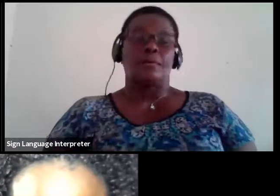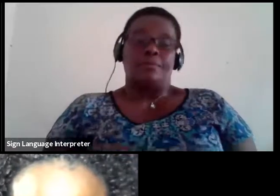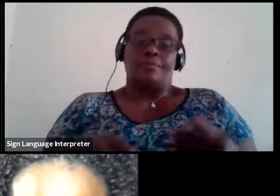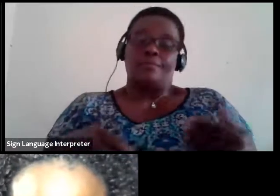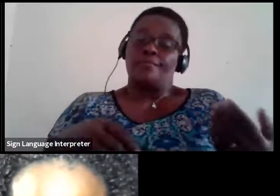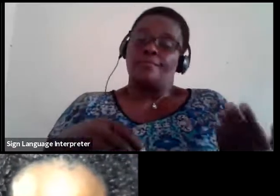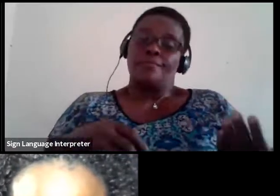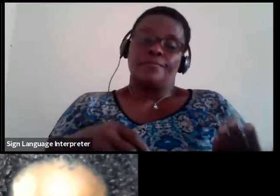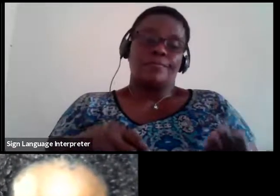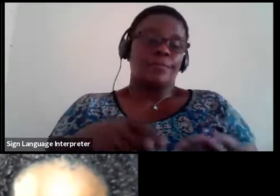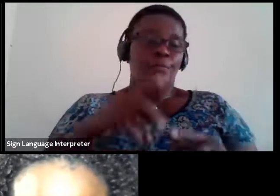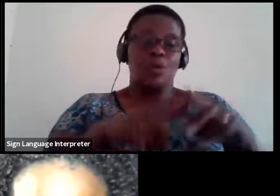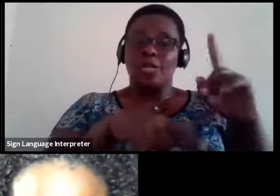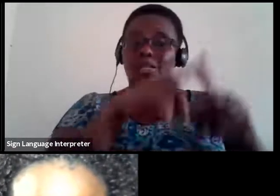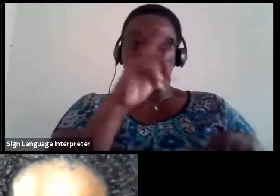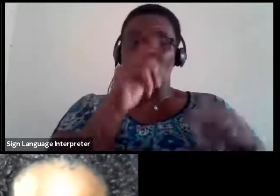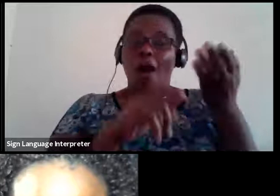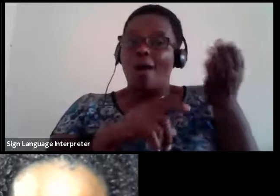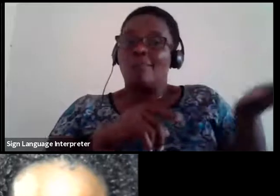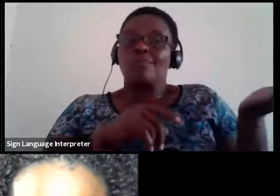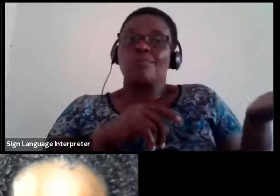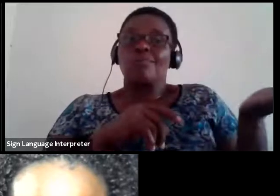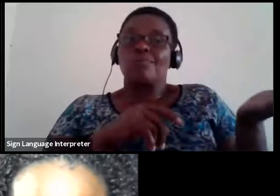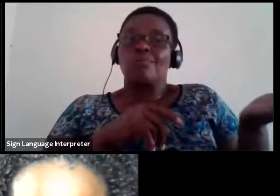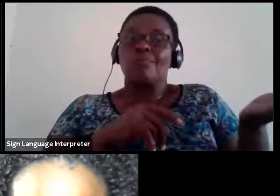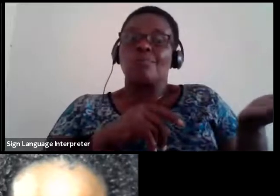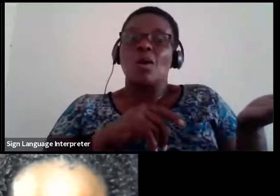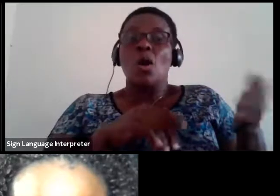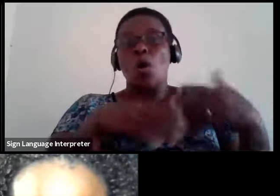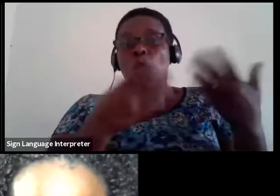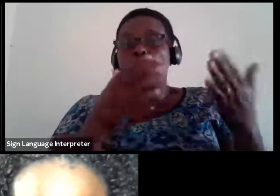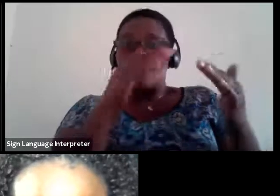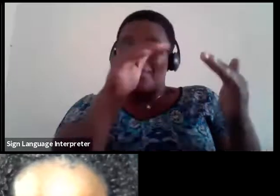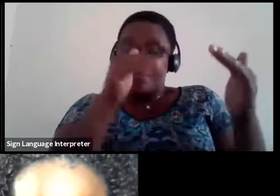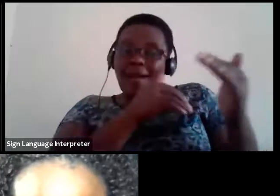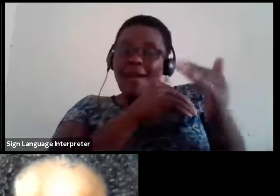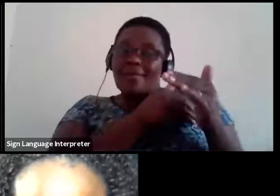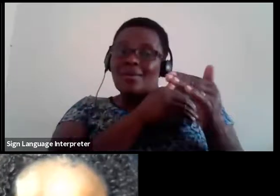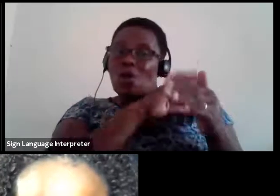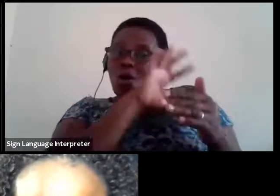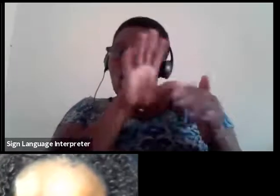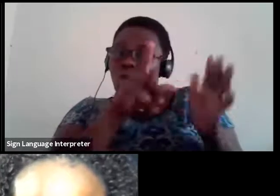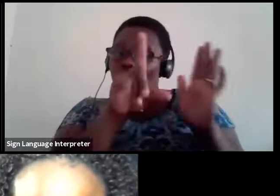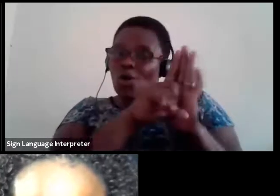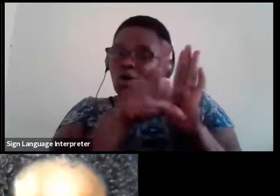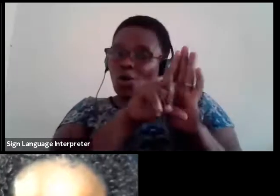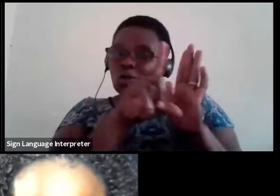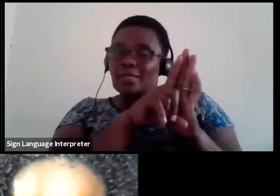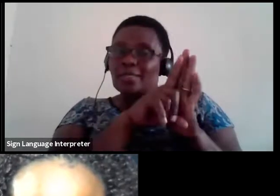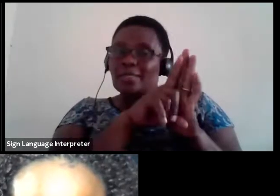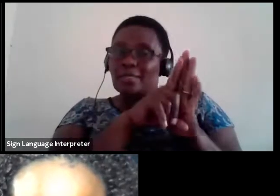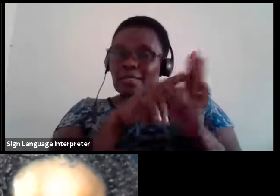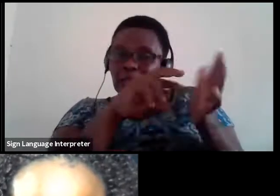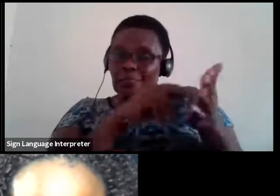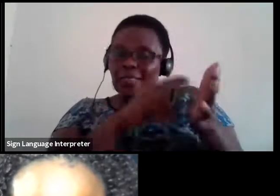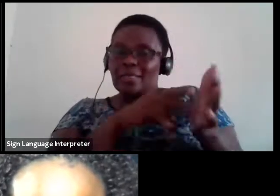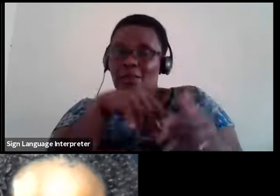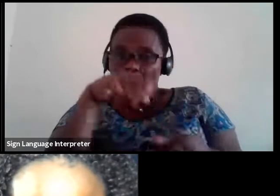there's a political connotation to it or behind all these legislations, it means that more